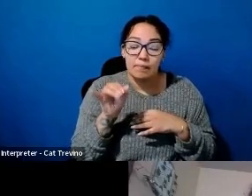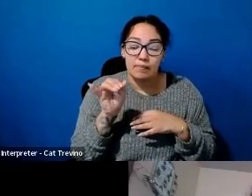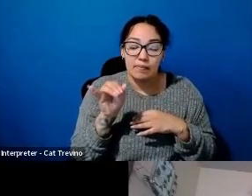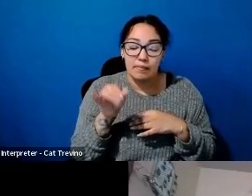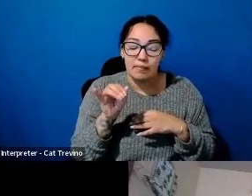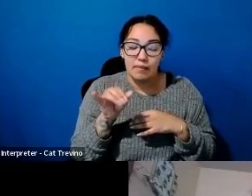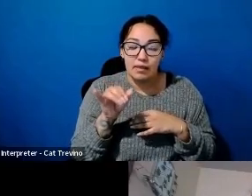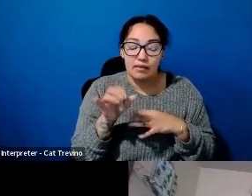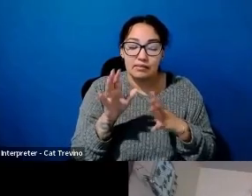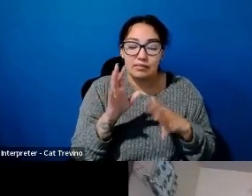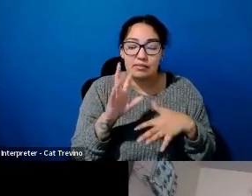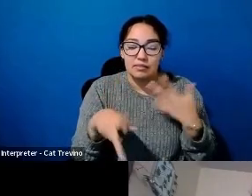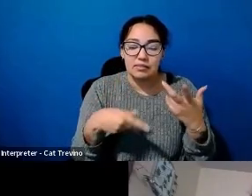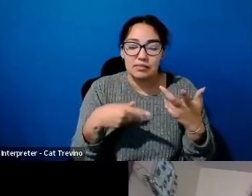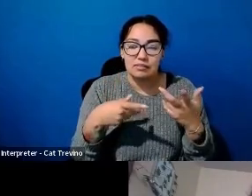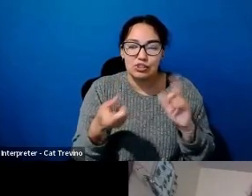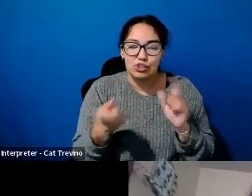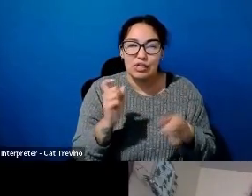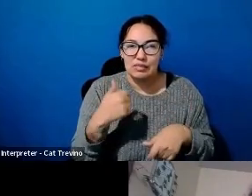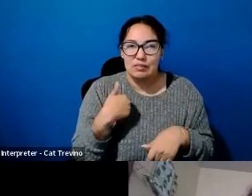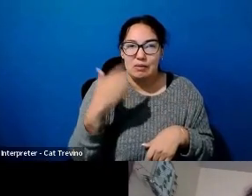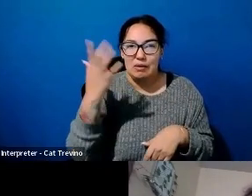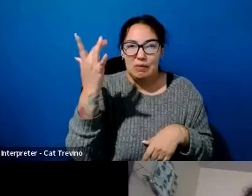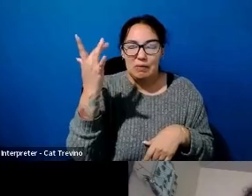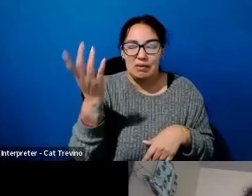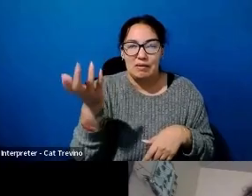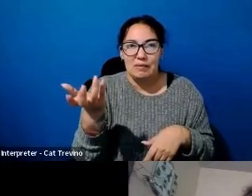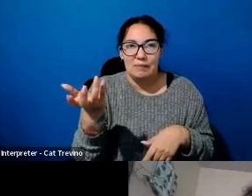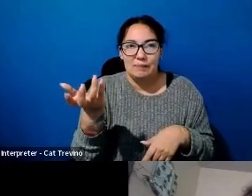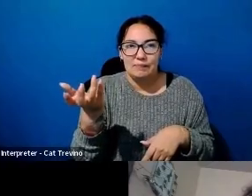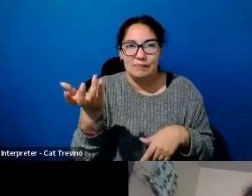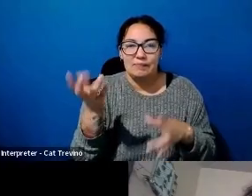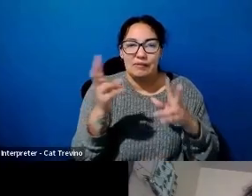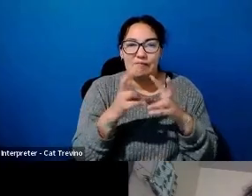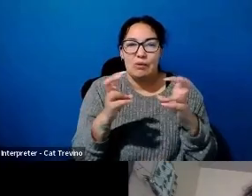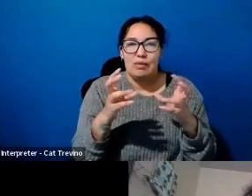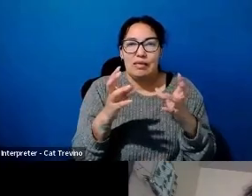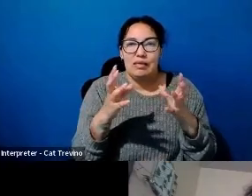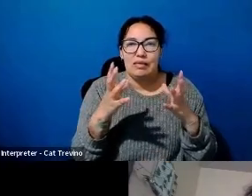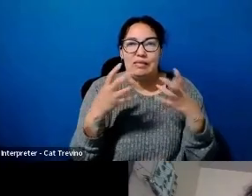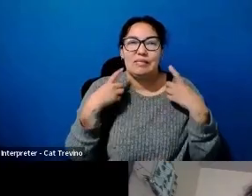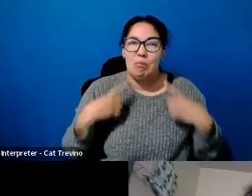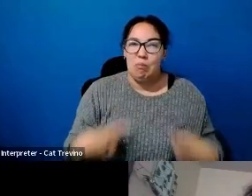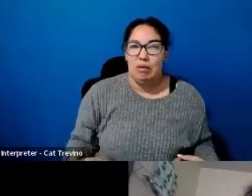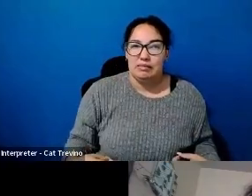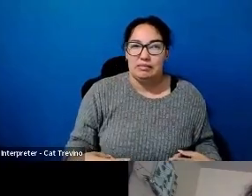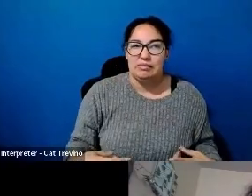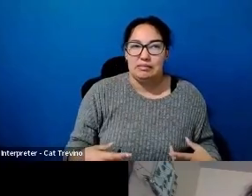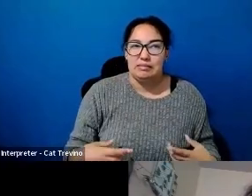that kind of changed me around that time because I was in a very depressed stage, and